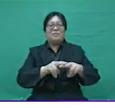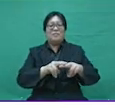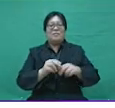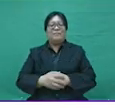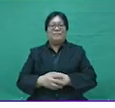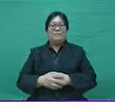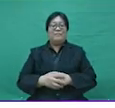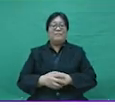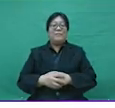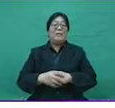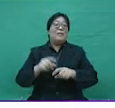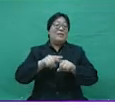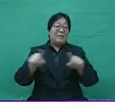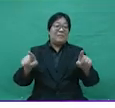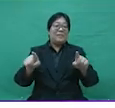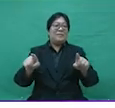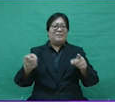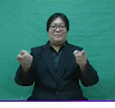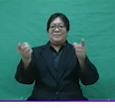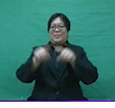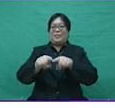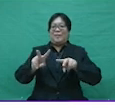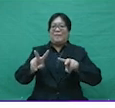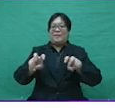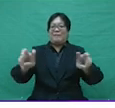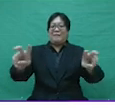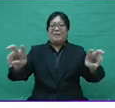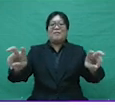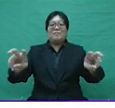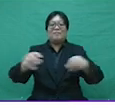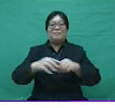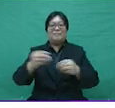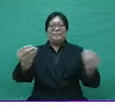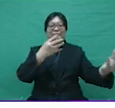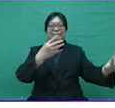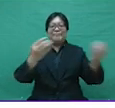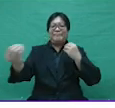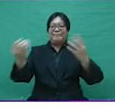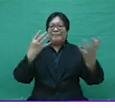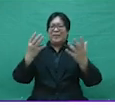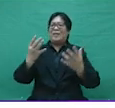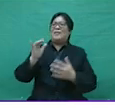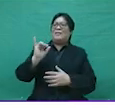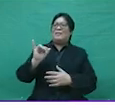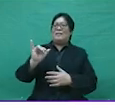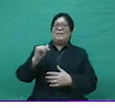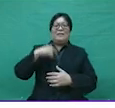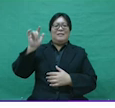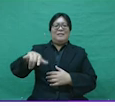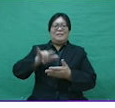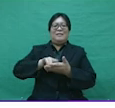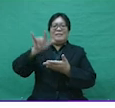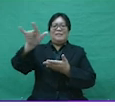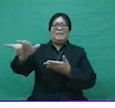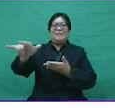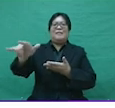a little bit more than having the virus on the news. It was realizing by leaving the plane